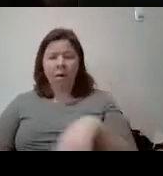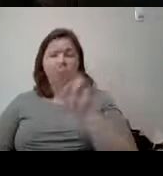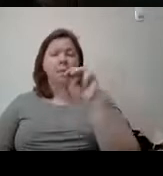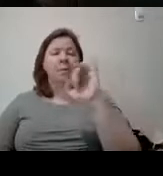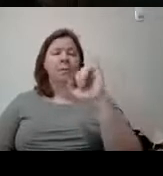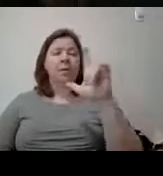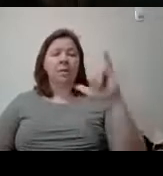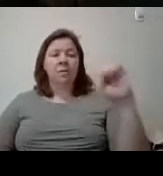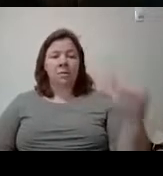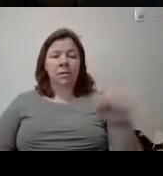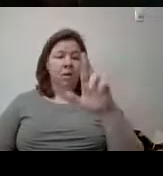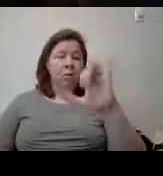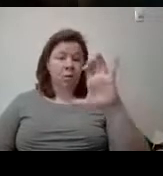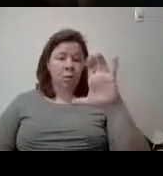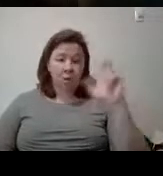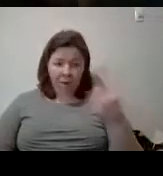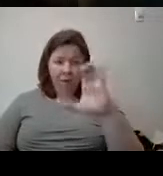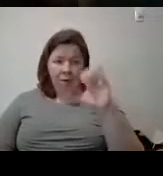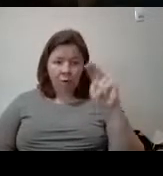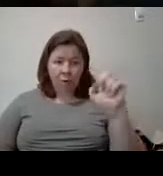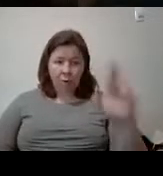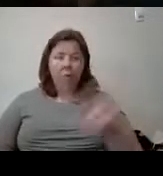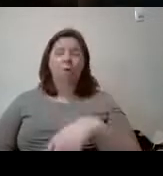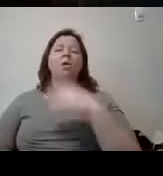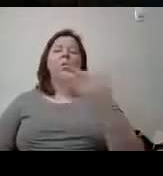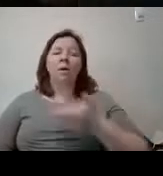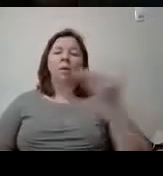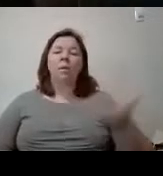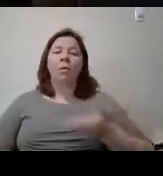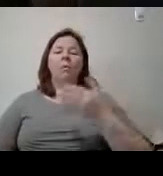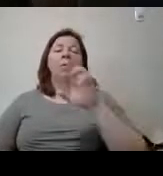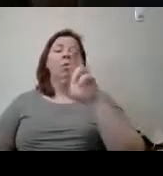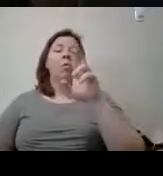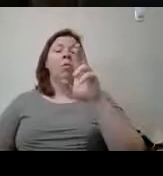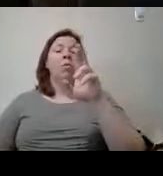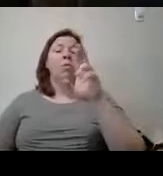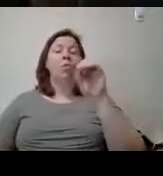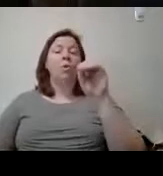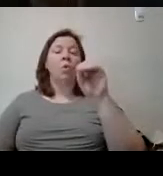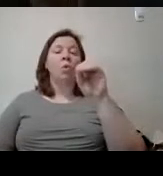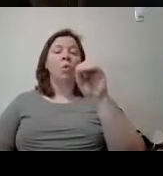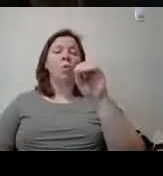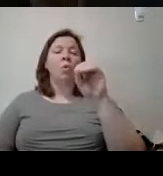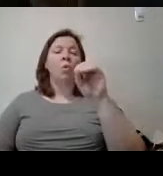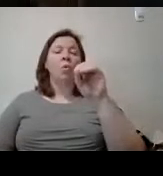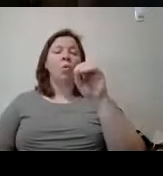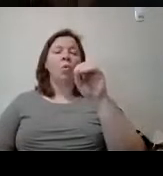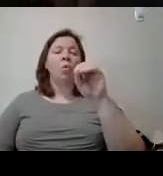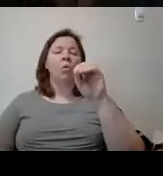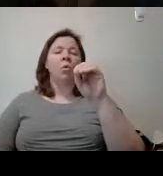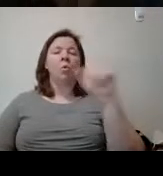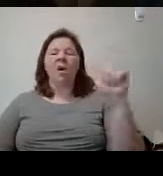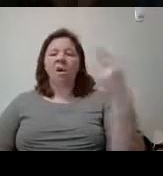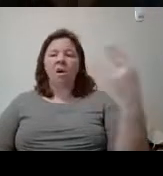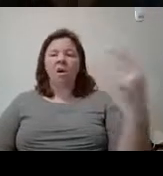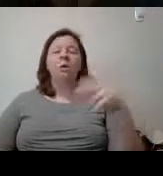Rick Connor, there we go. Awesome, welcome. Then we have Ra phone. I'm not sure who Ra is. Branko,